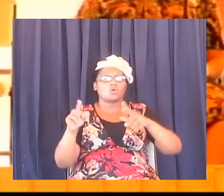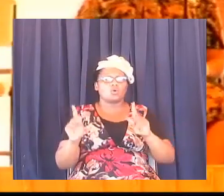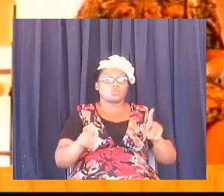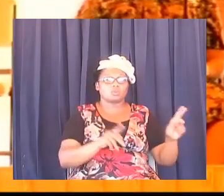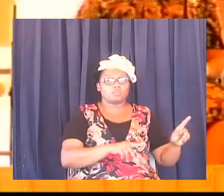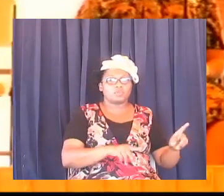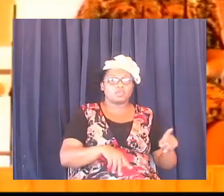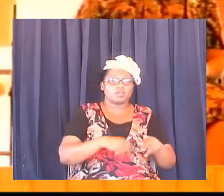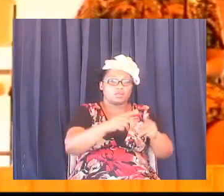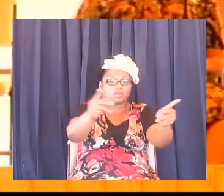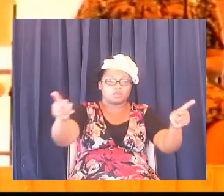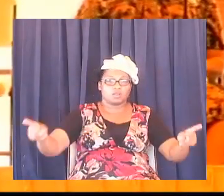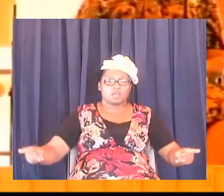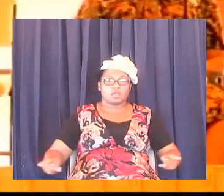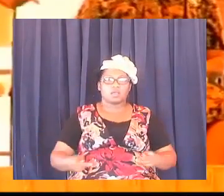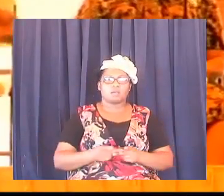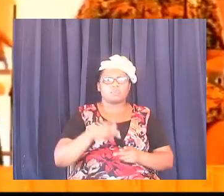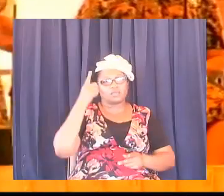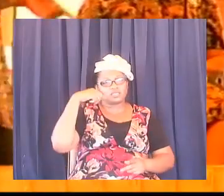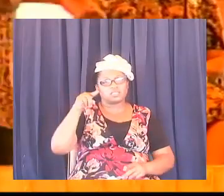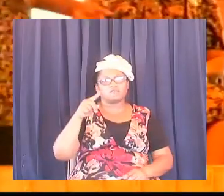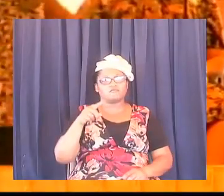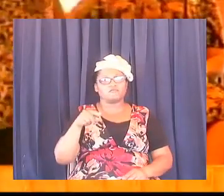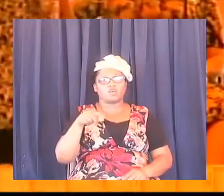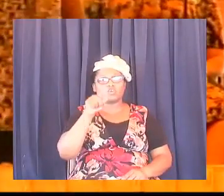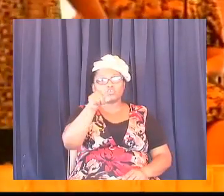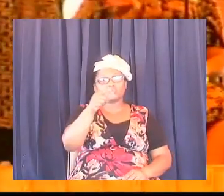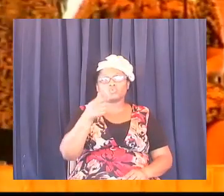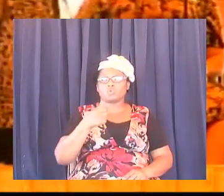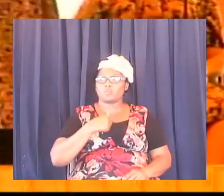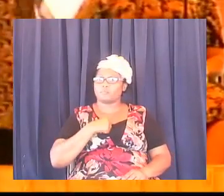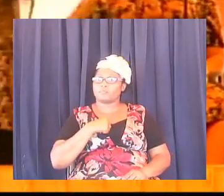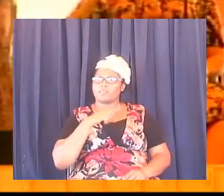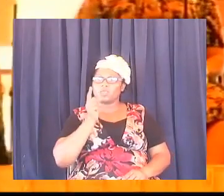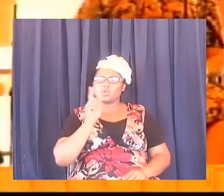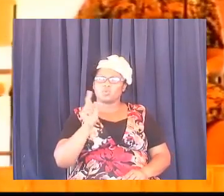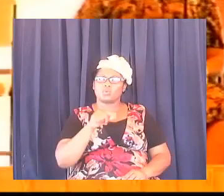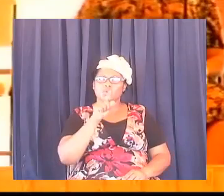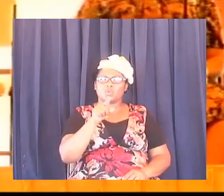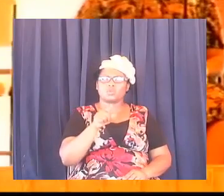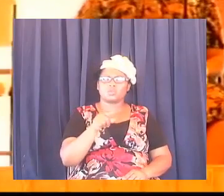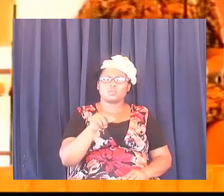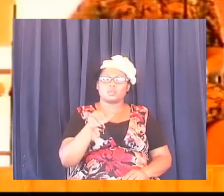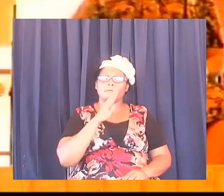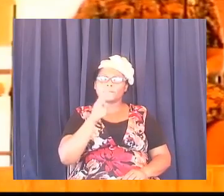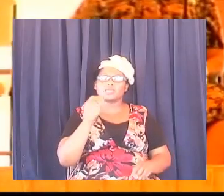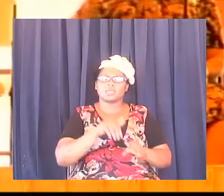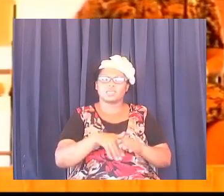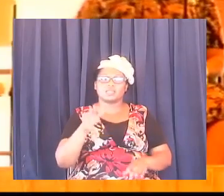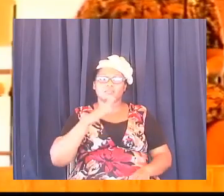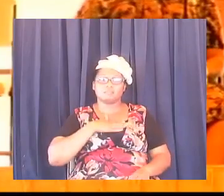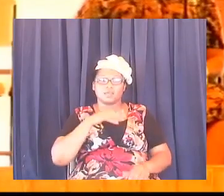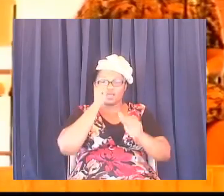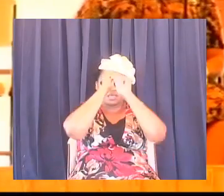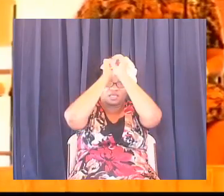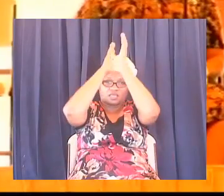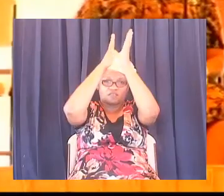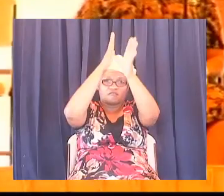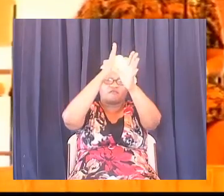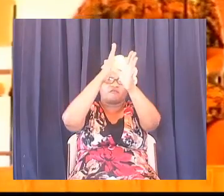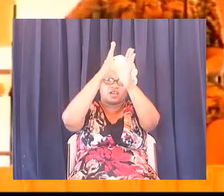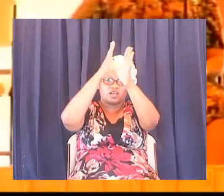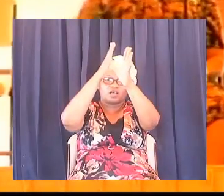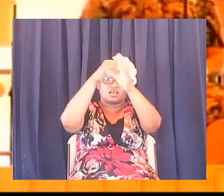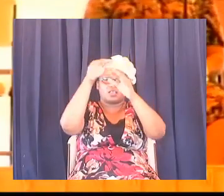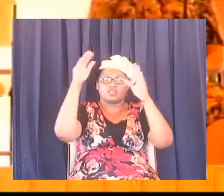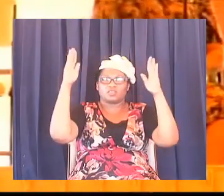you. Where I am, you'll also be there. In my Father's house, there are many mansions. If it was not